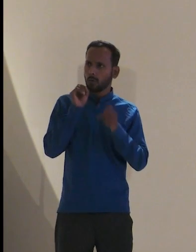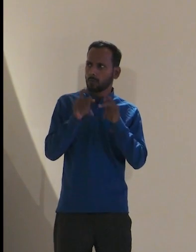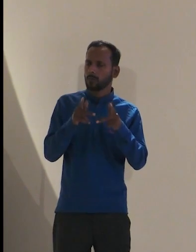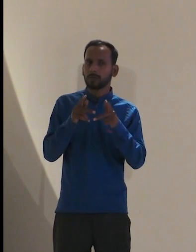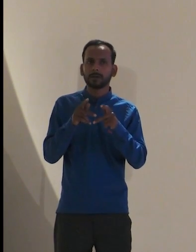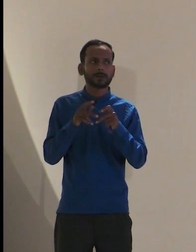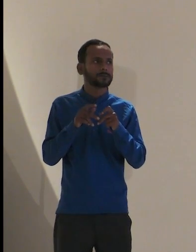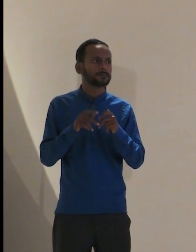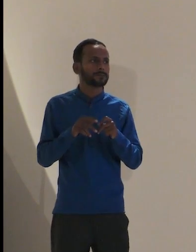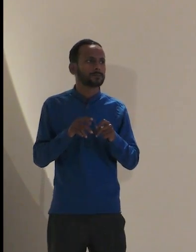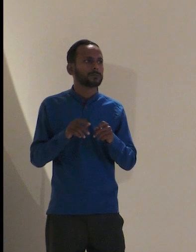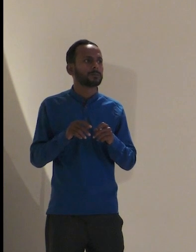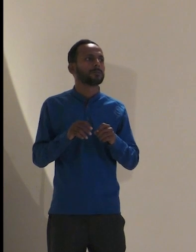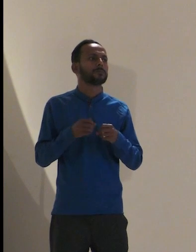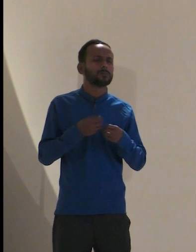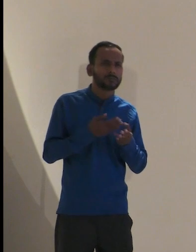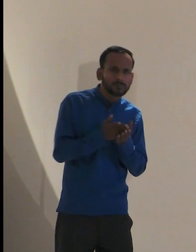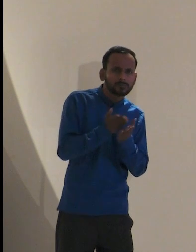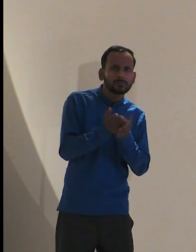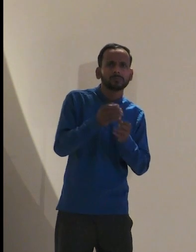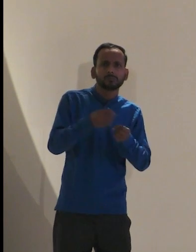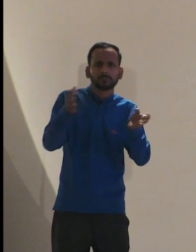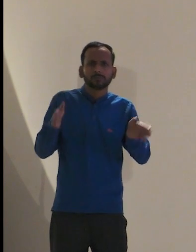several things could have been done with those statues,